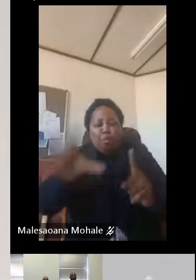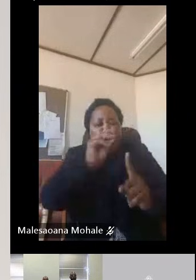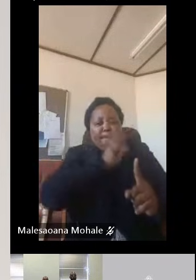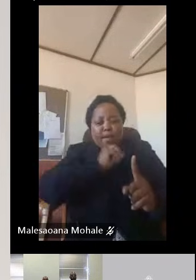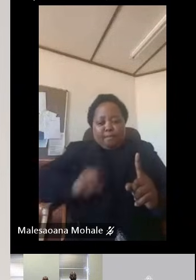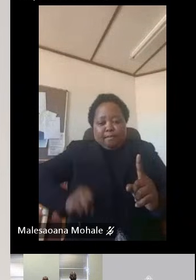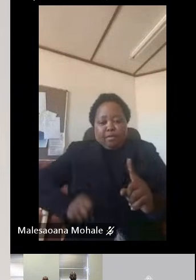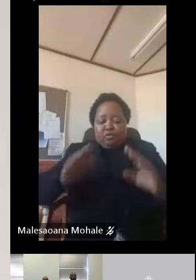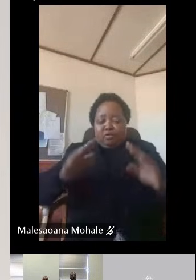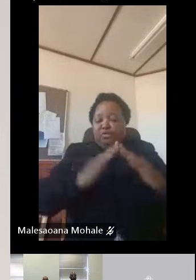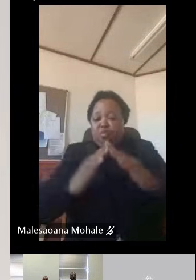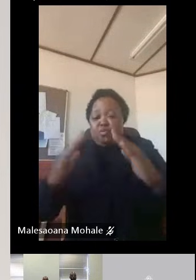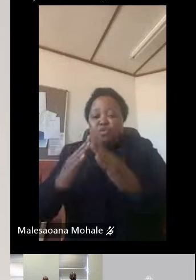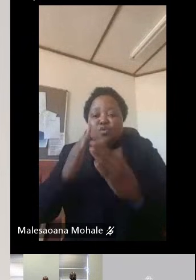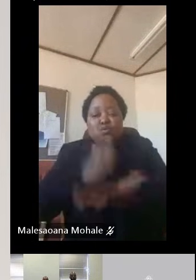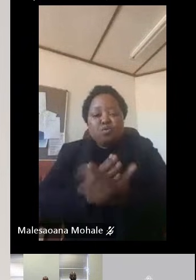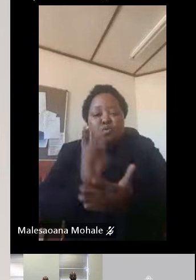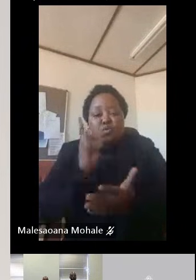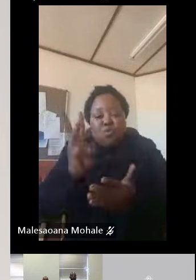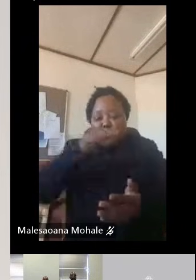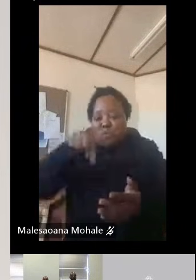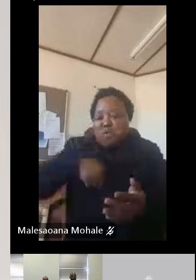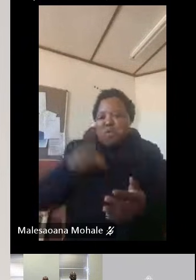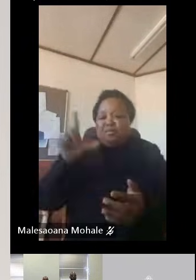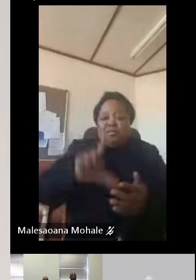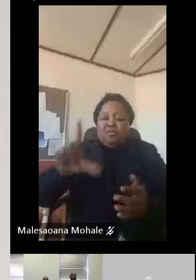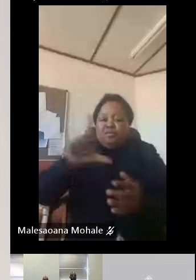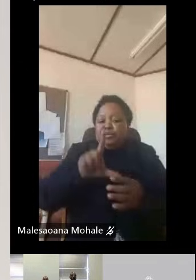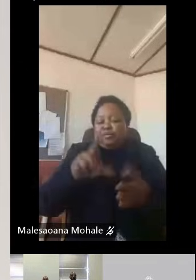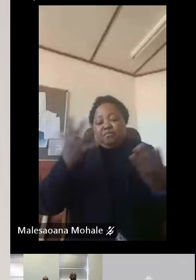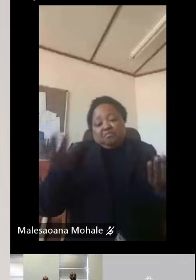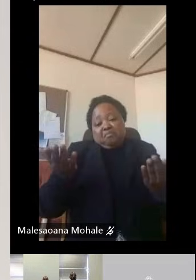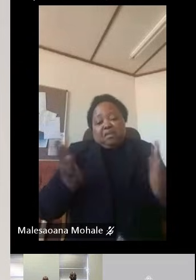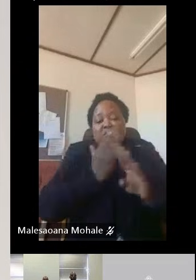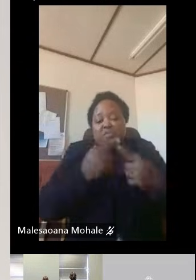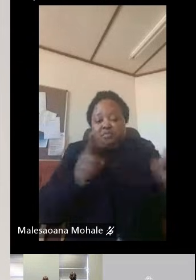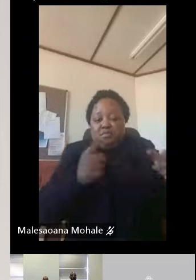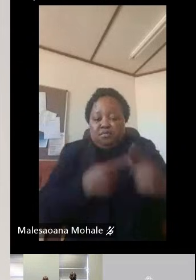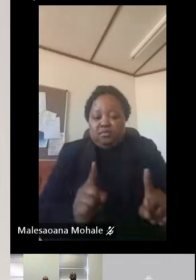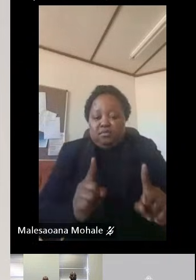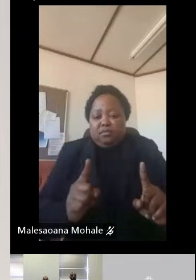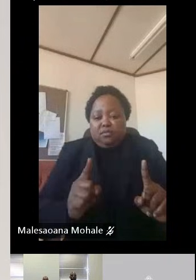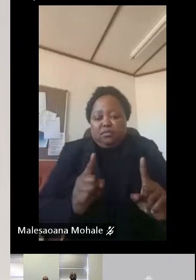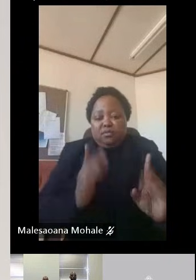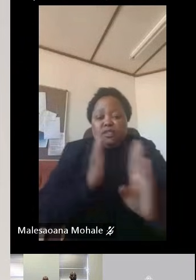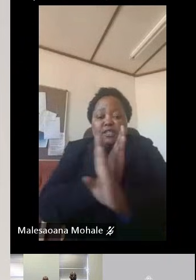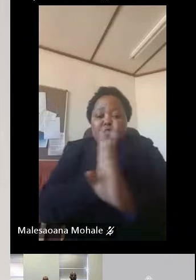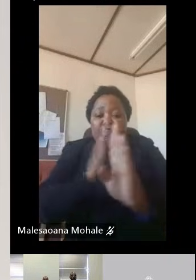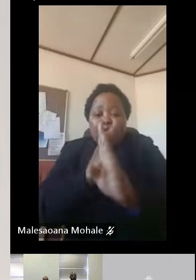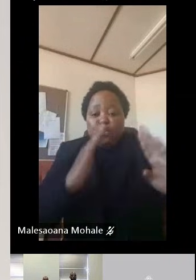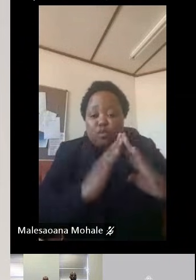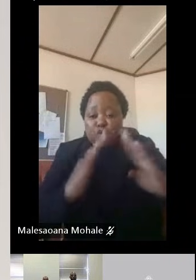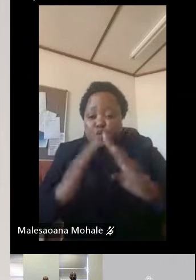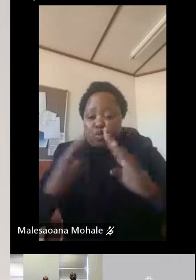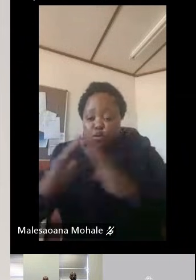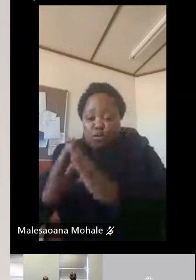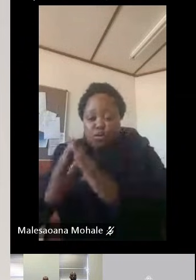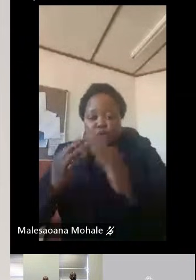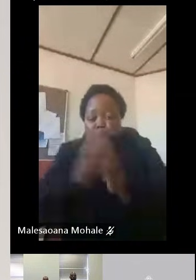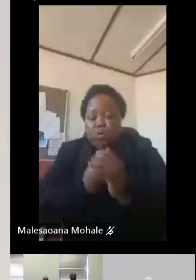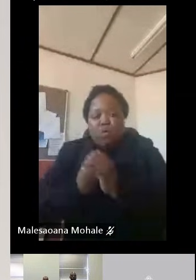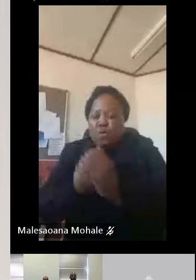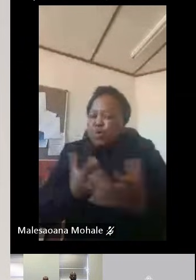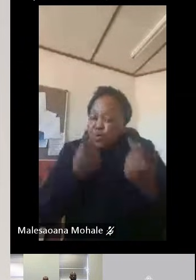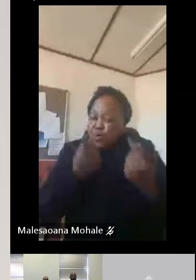find ourselves as the country, as different civil society organizations, doing the beautiful work,